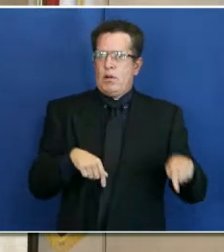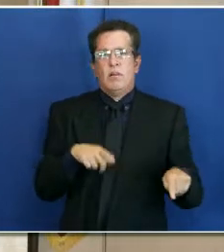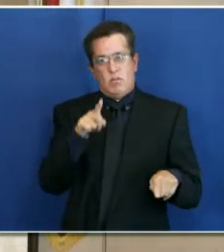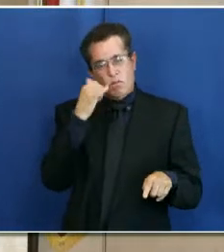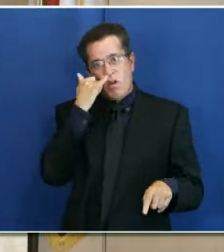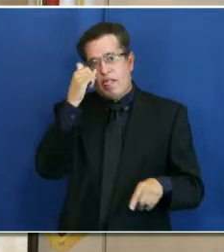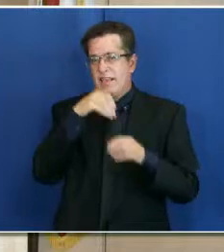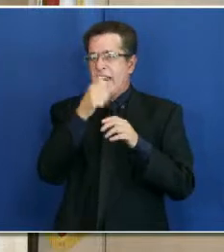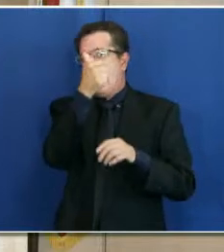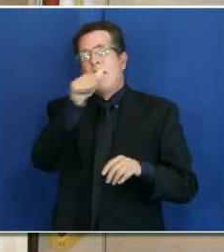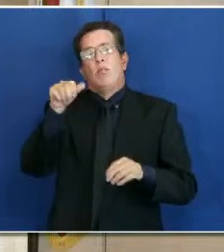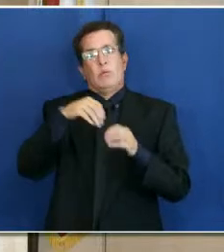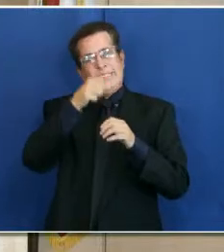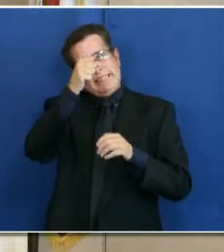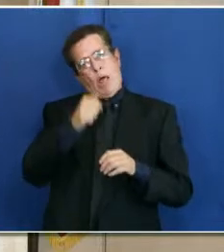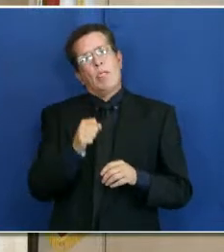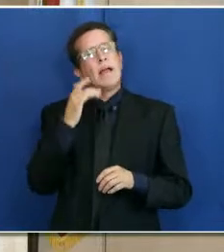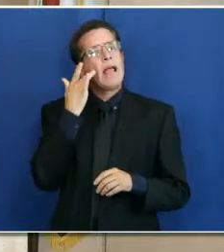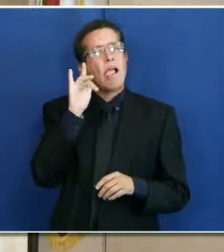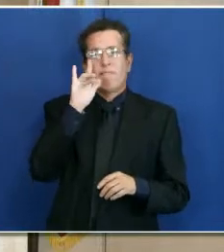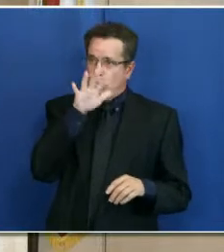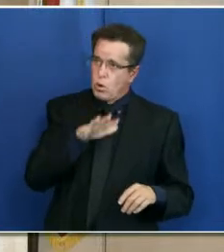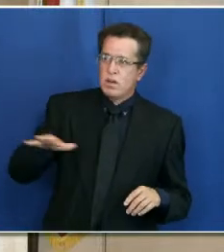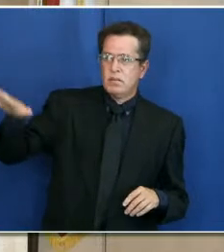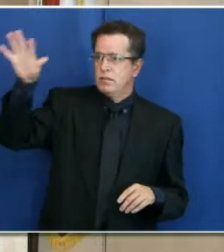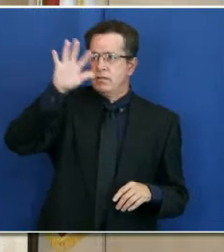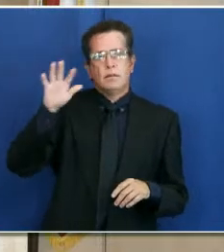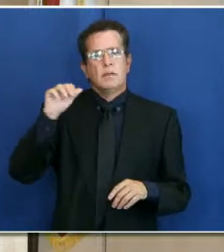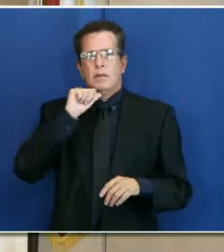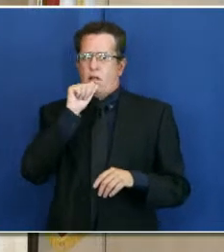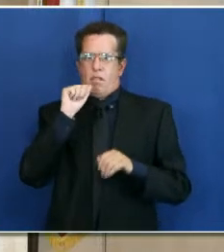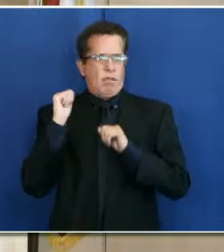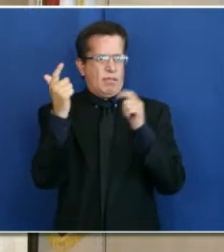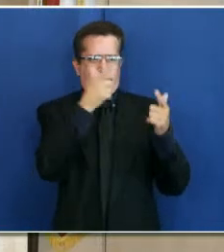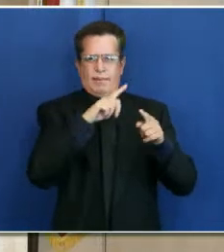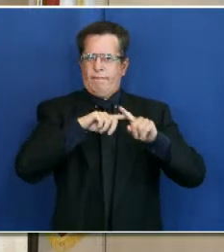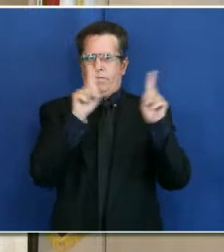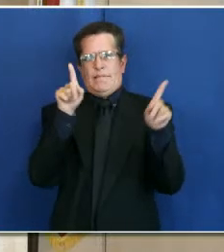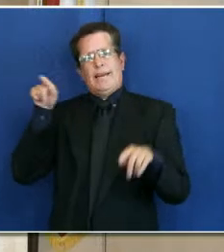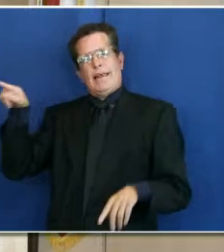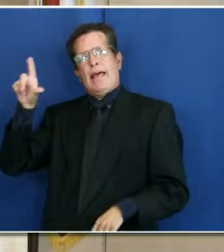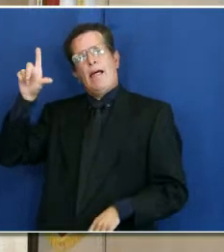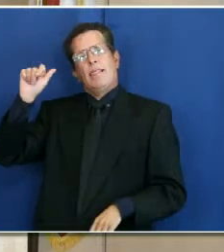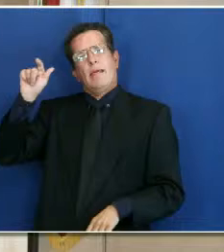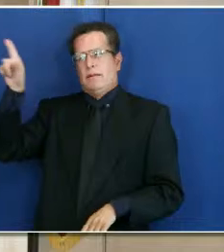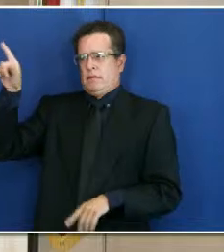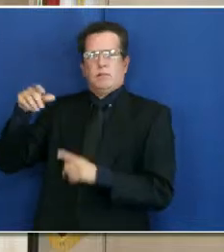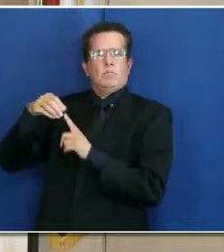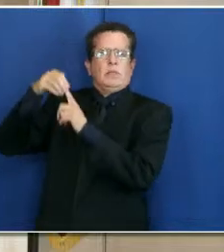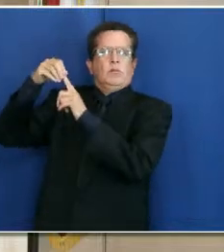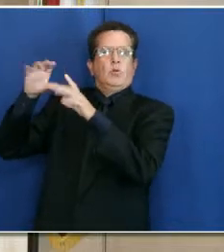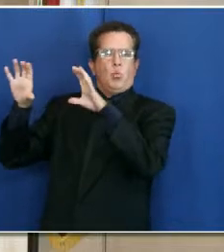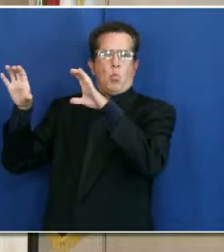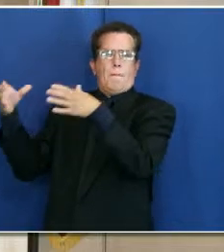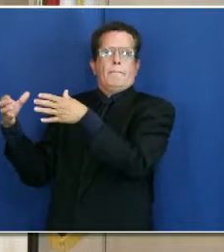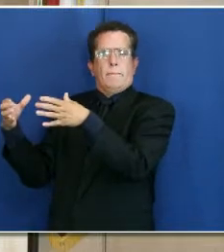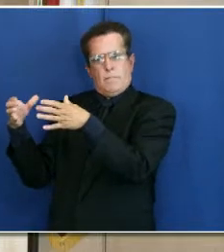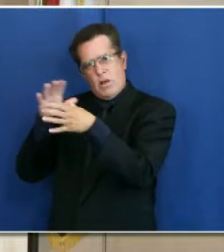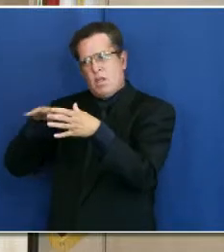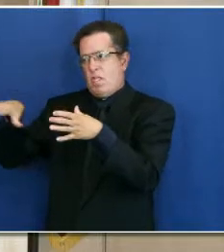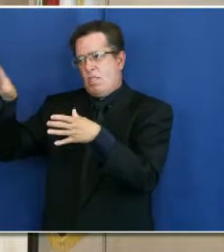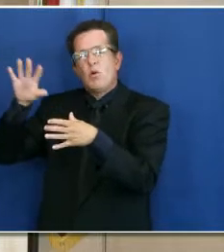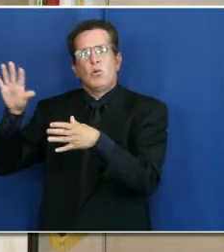California, no other health department does what LA does. It really is a capacity and